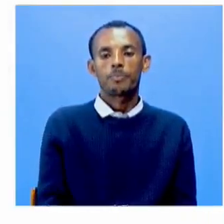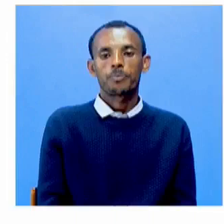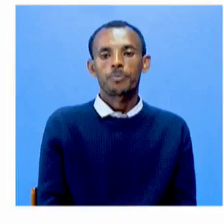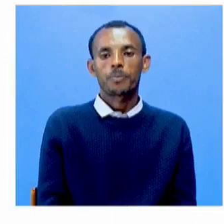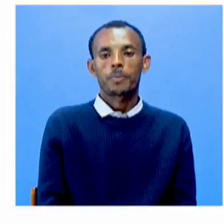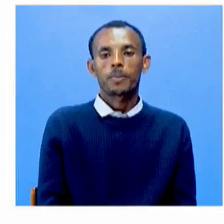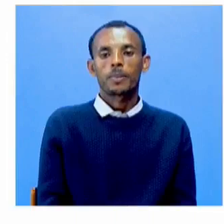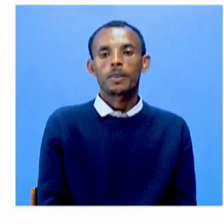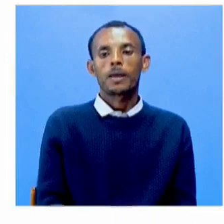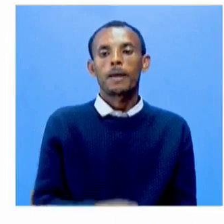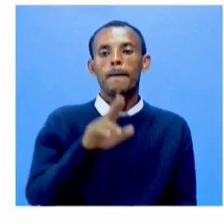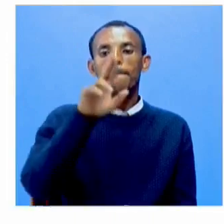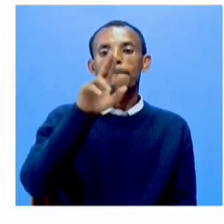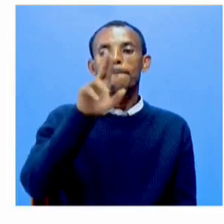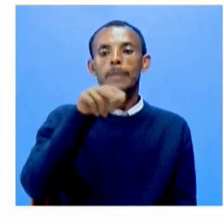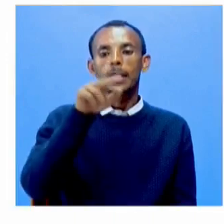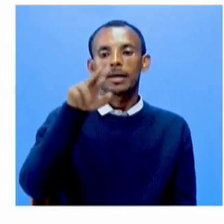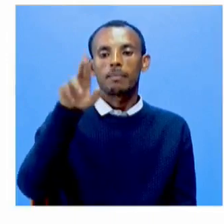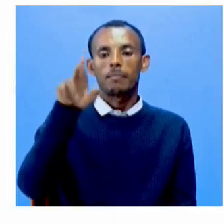marked